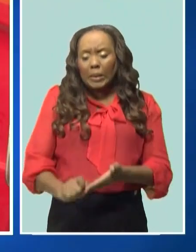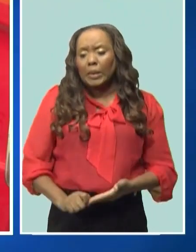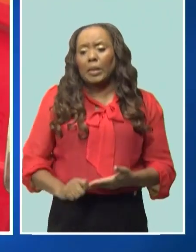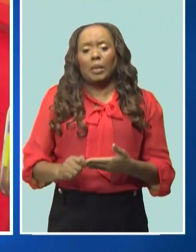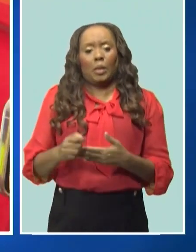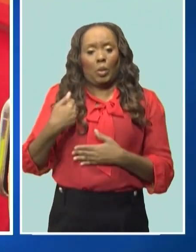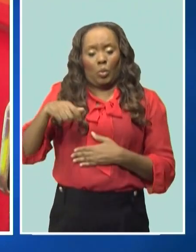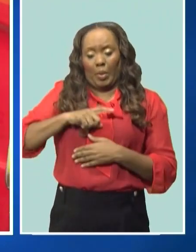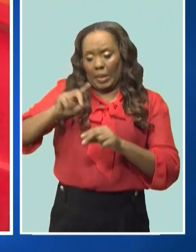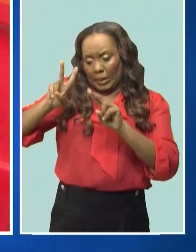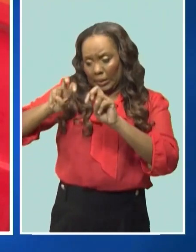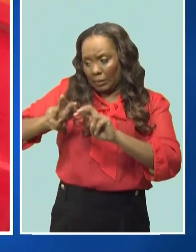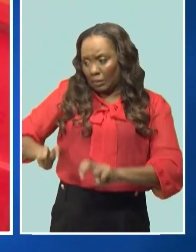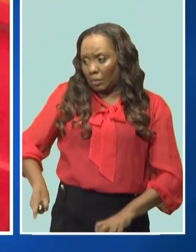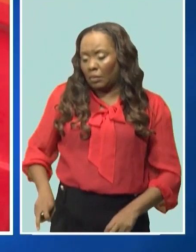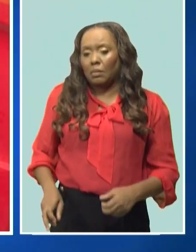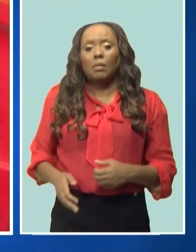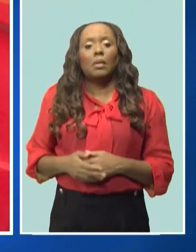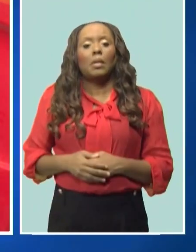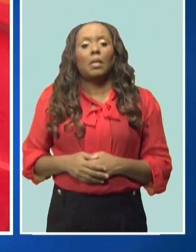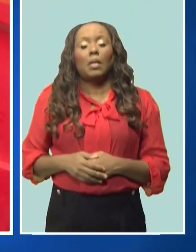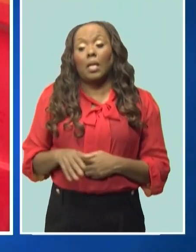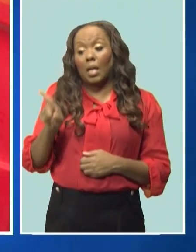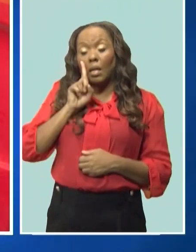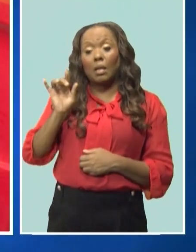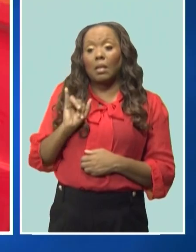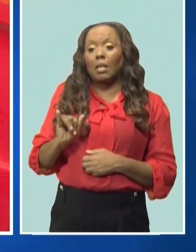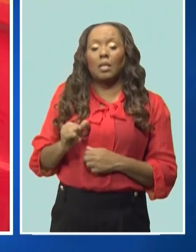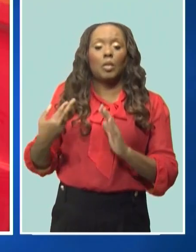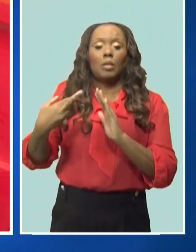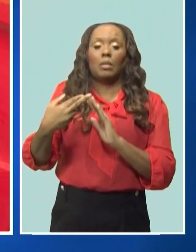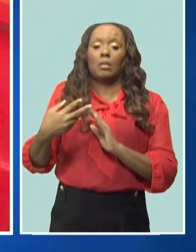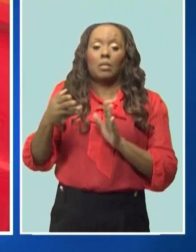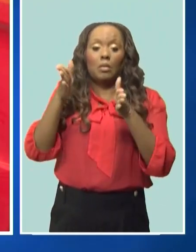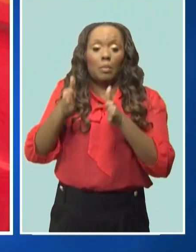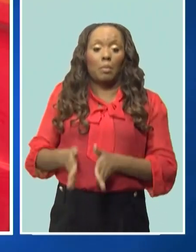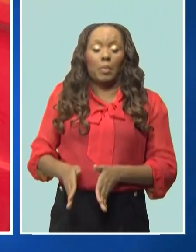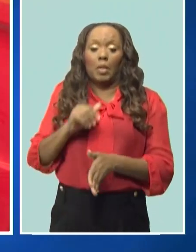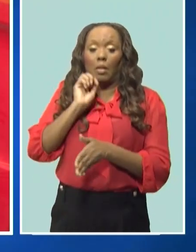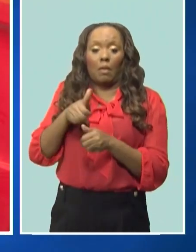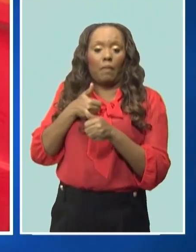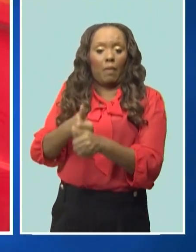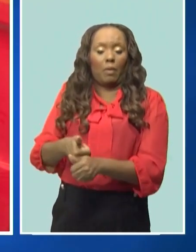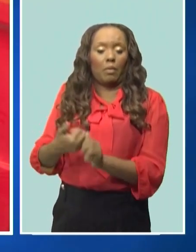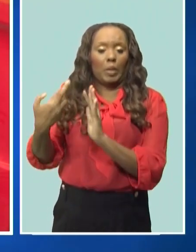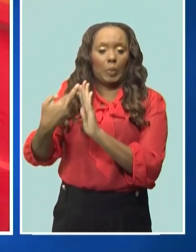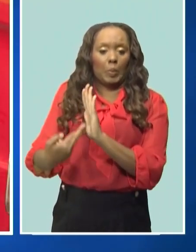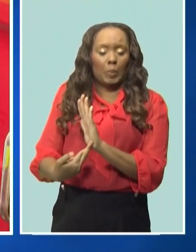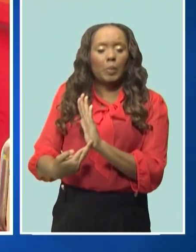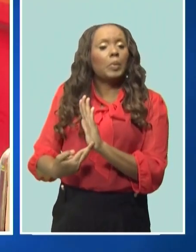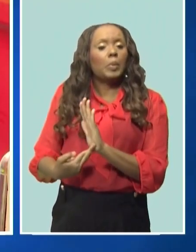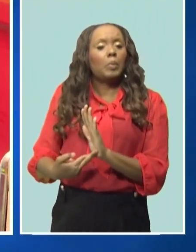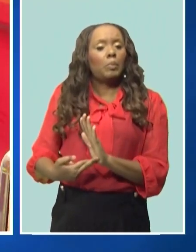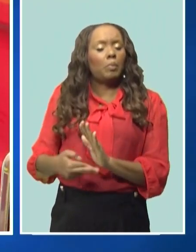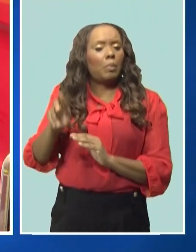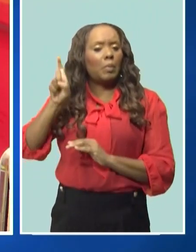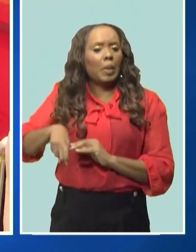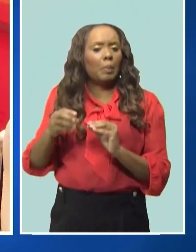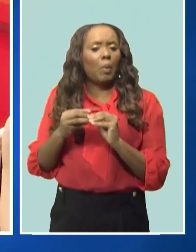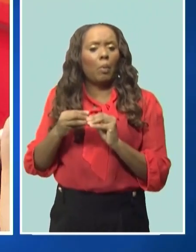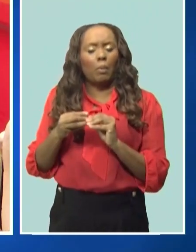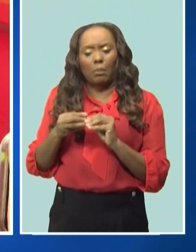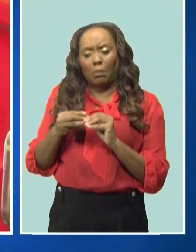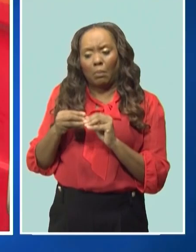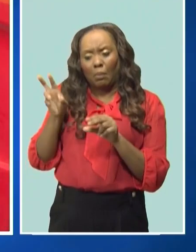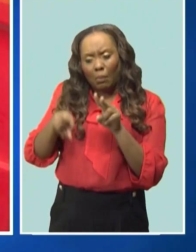The established protocols were not followed. Right? There's more investigation still to be done, and then there's a consideration of